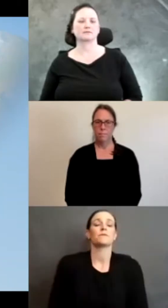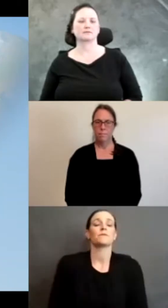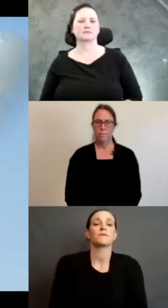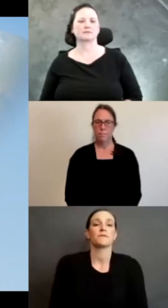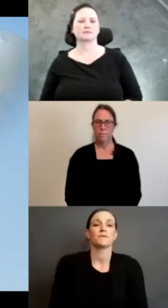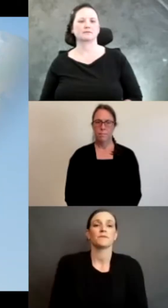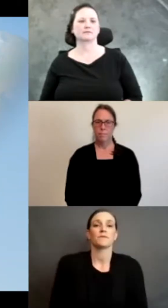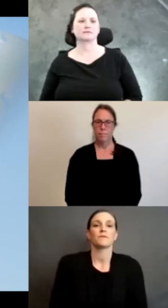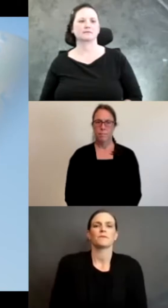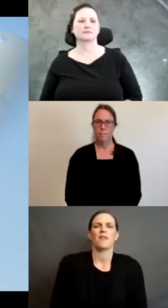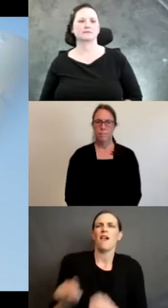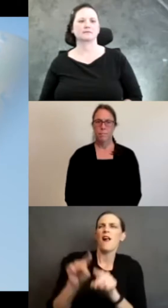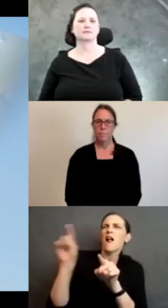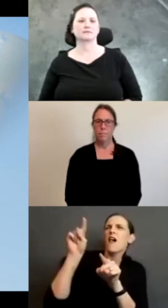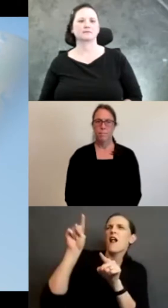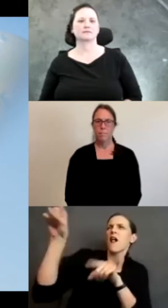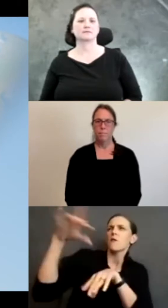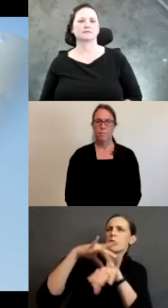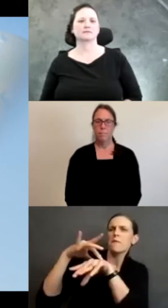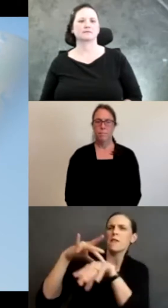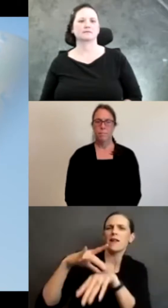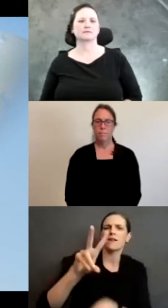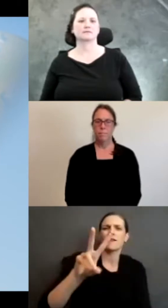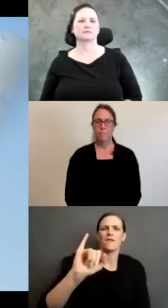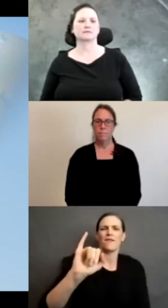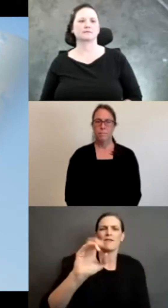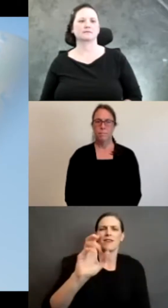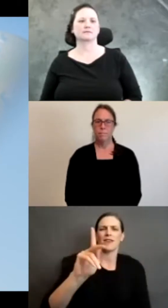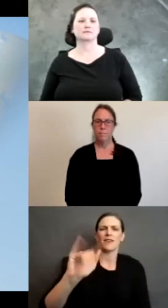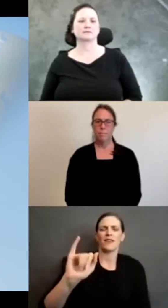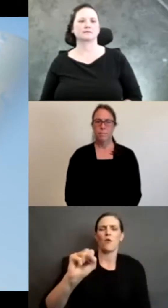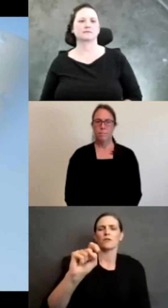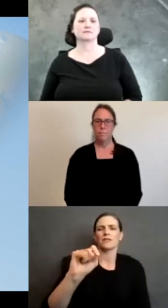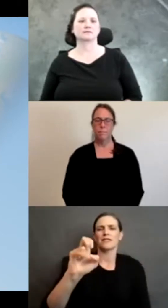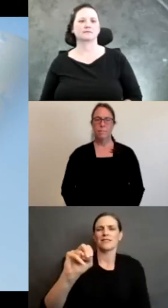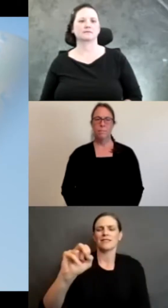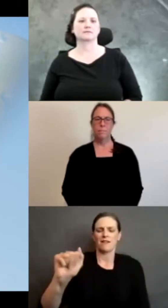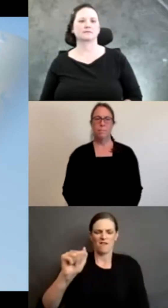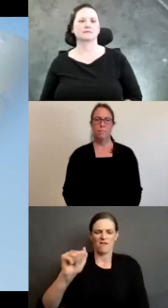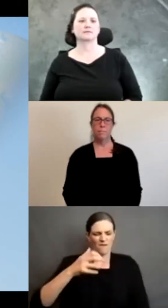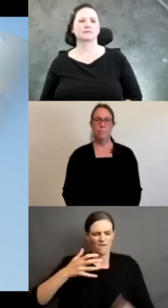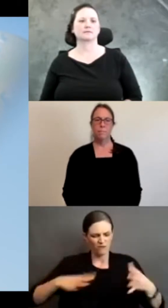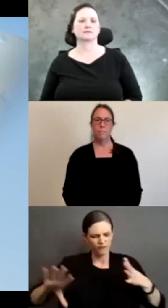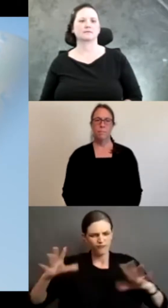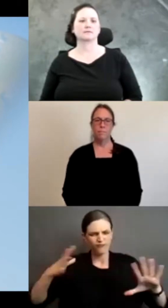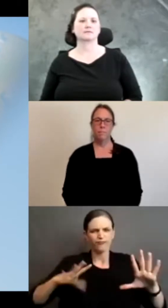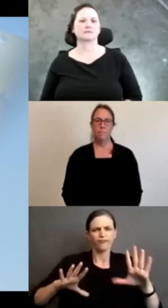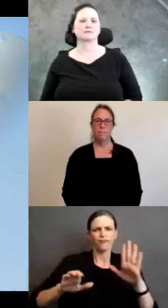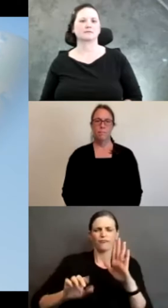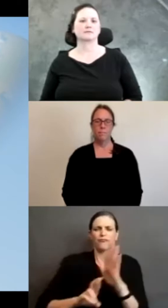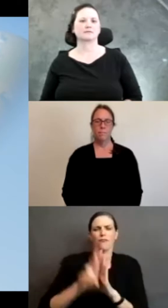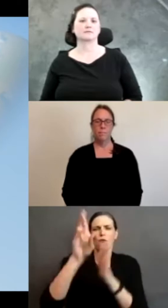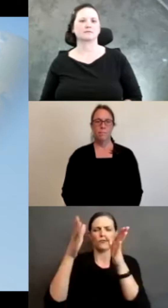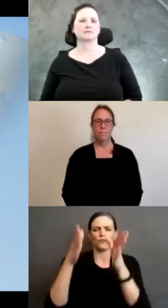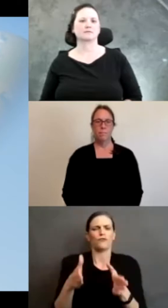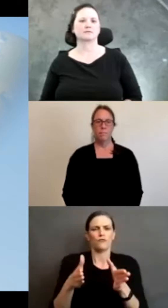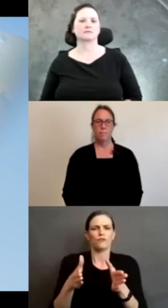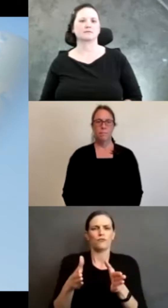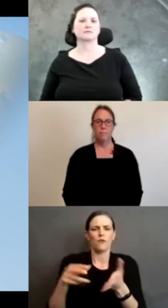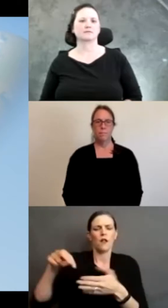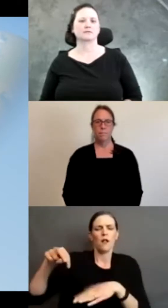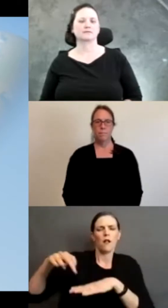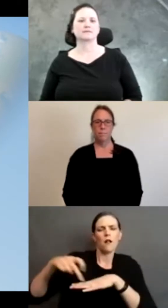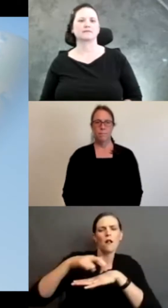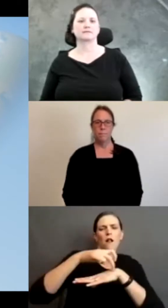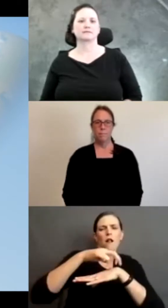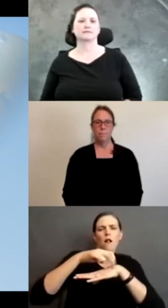On a distant planet, Vicky Ostentina, in full astronaut gear, walks on the surface. She